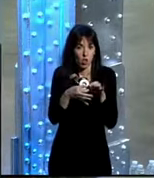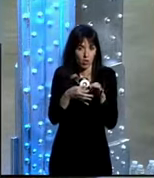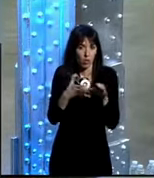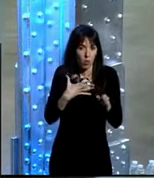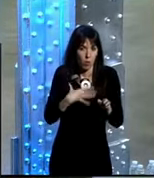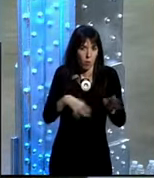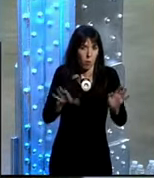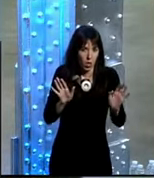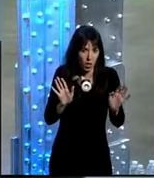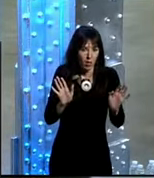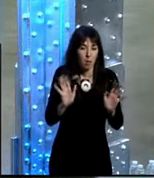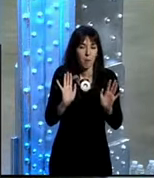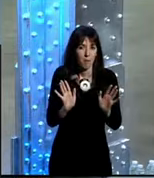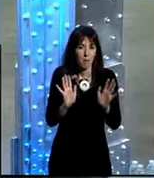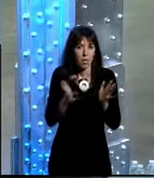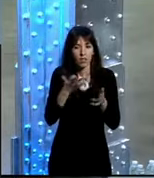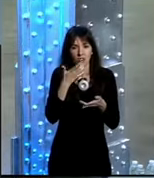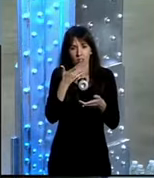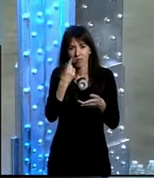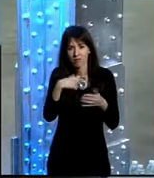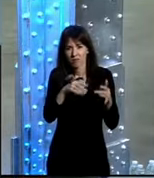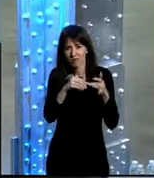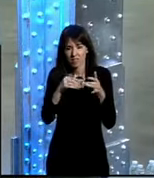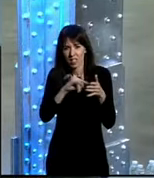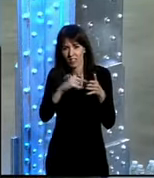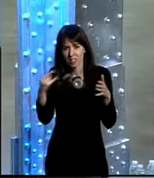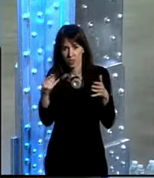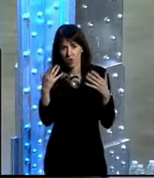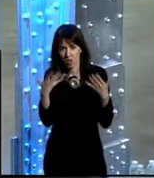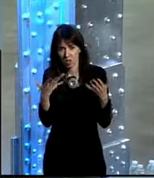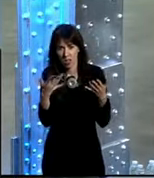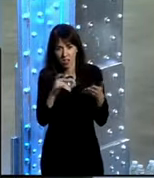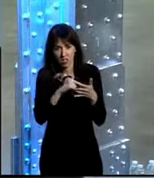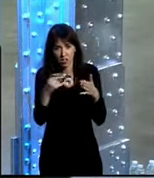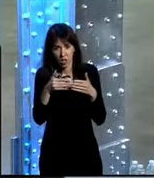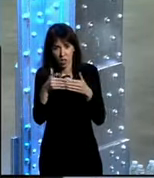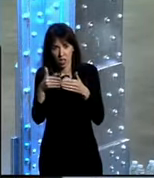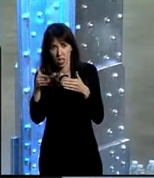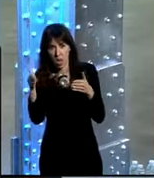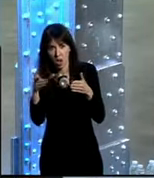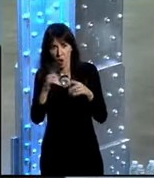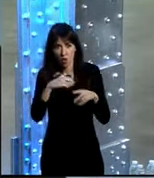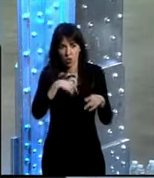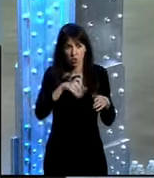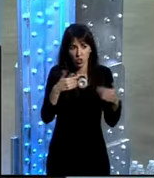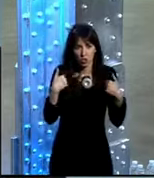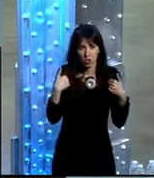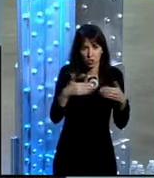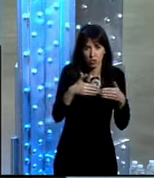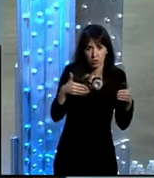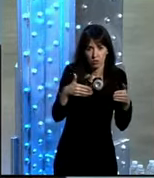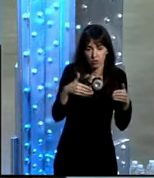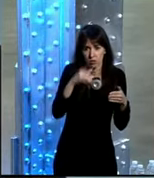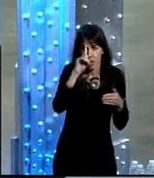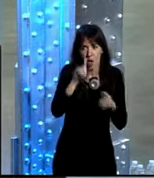But whether we lead technology or technology leads us, it's yes, that's a complex question, but